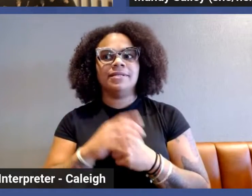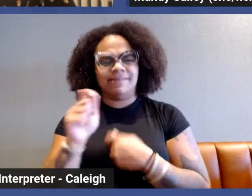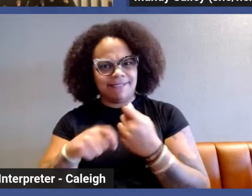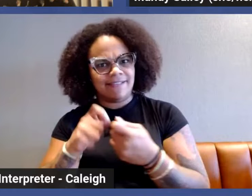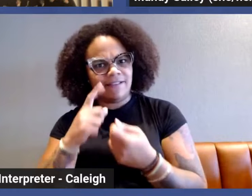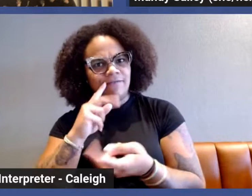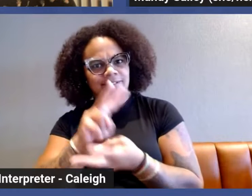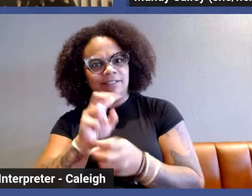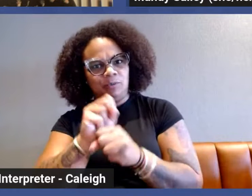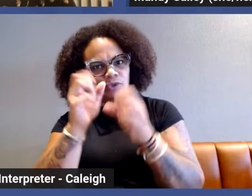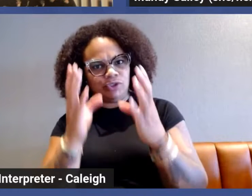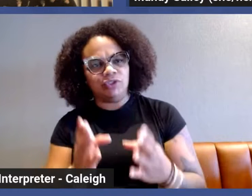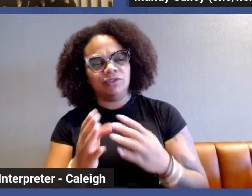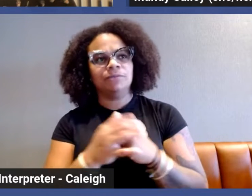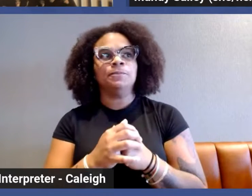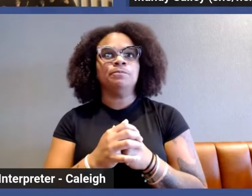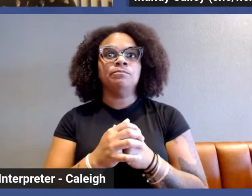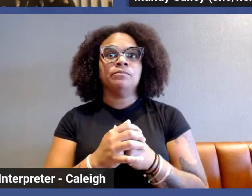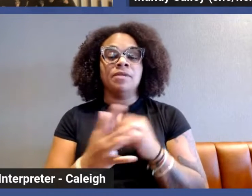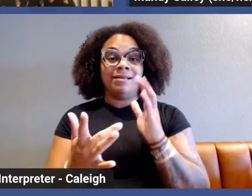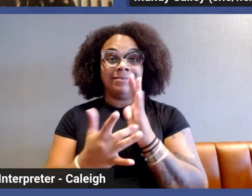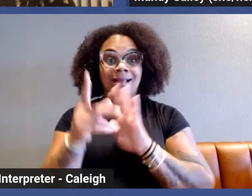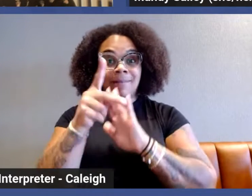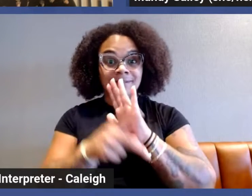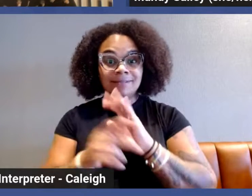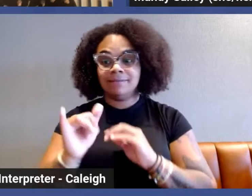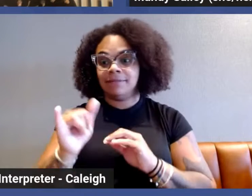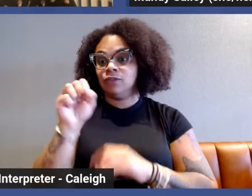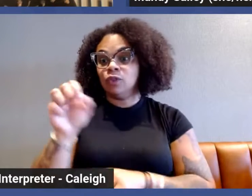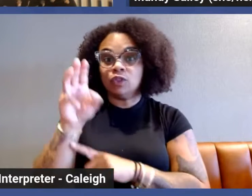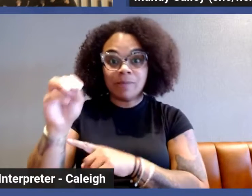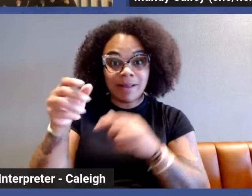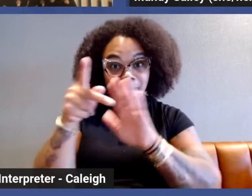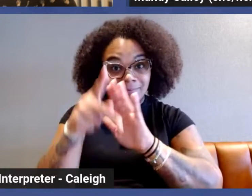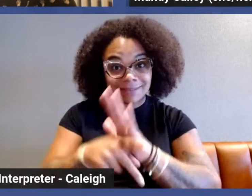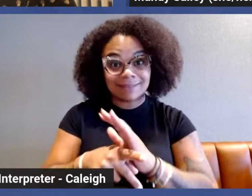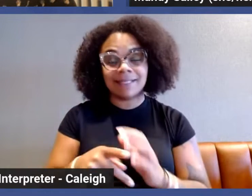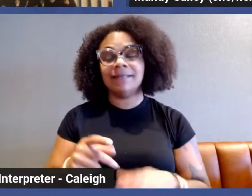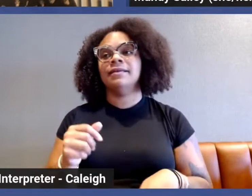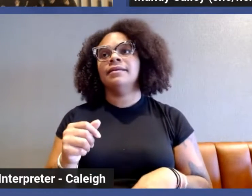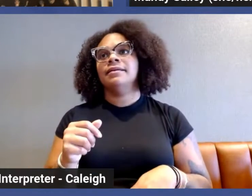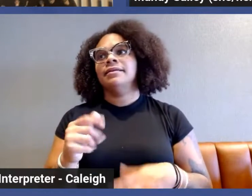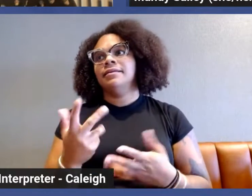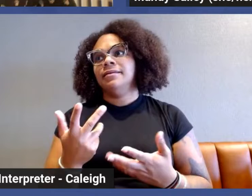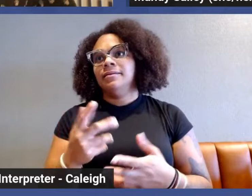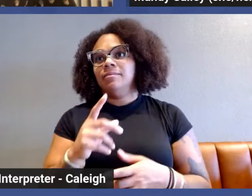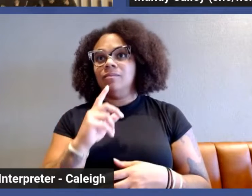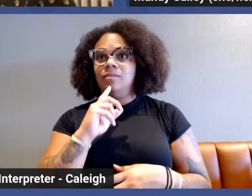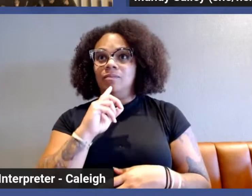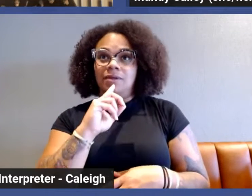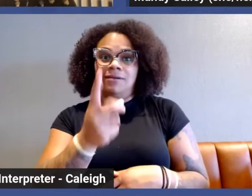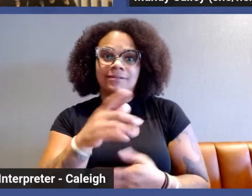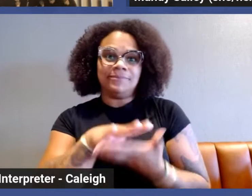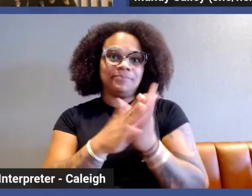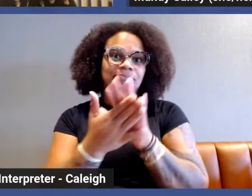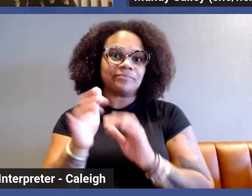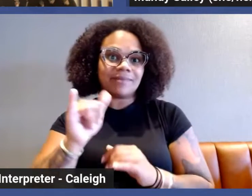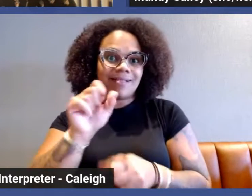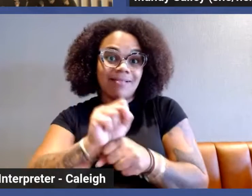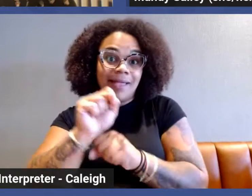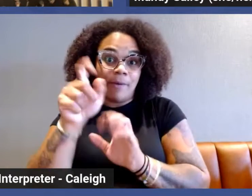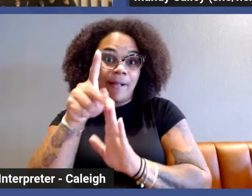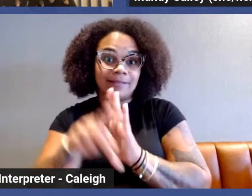workers, tech policy, like social media policy, really winds up being like labor policy in some ways, right?